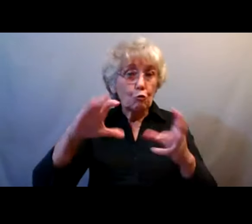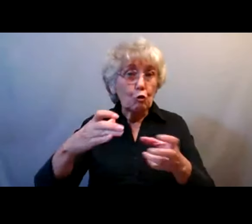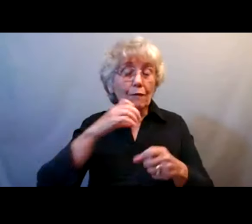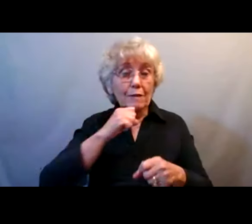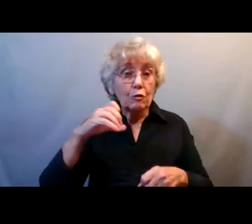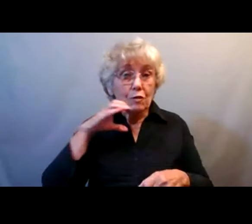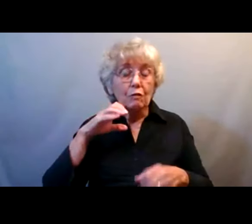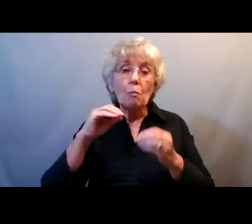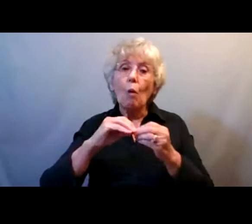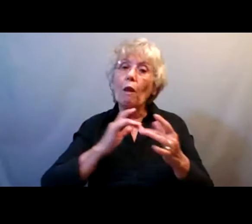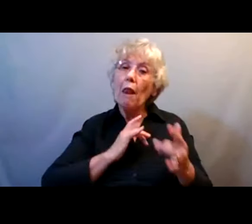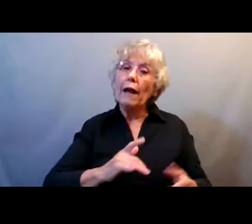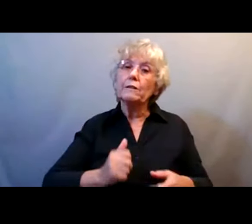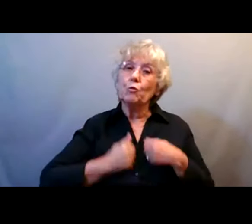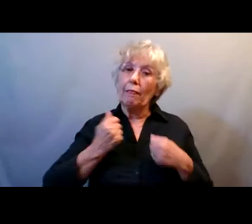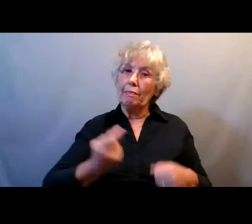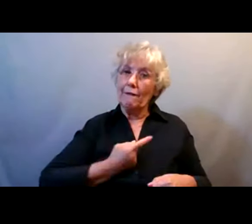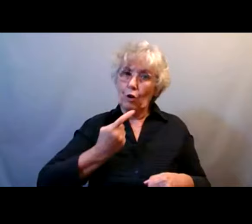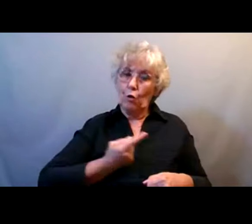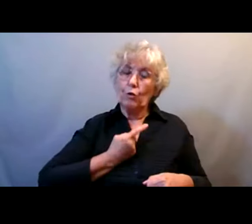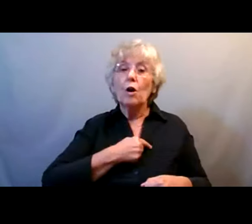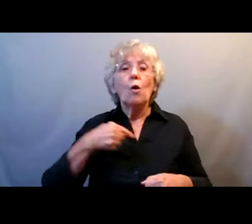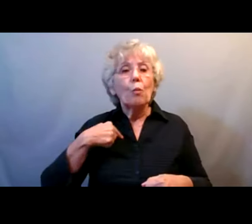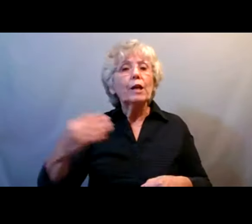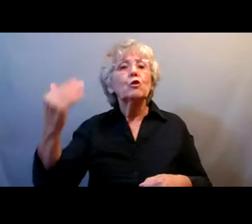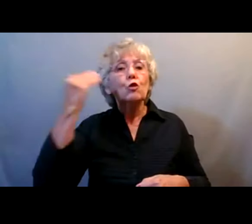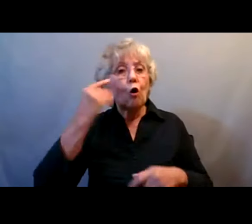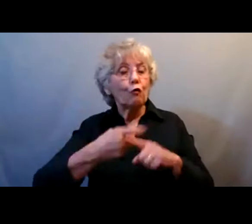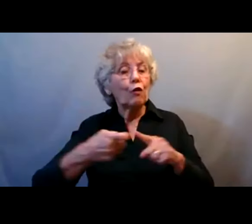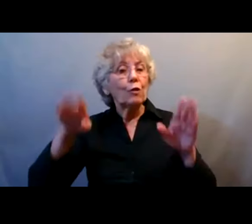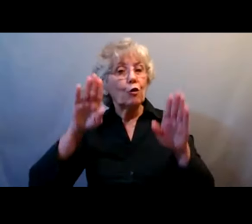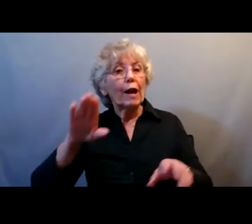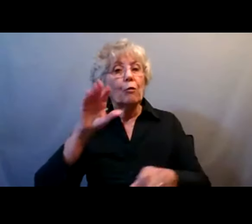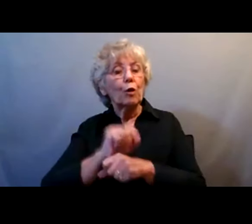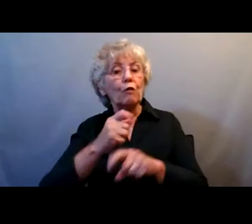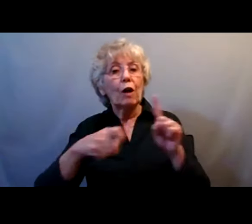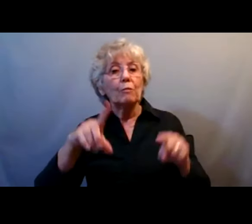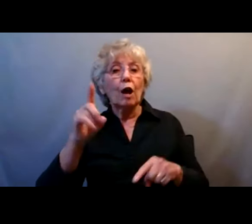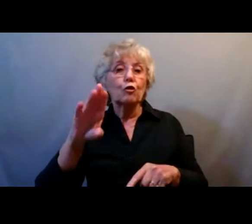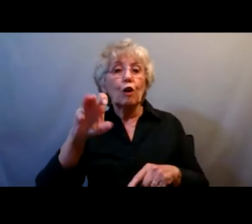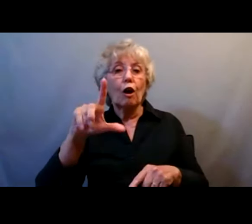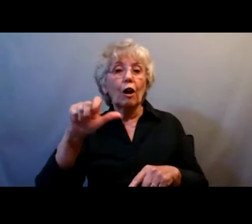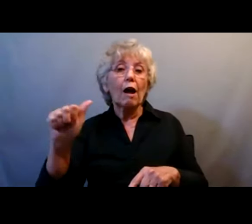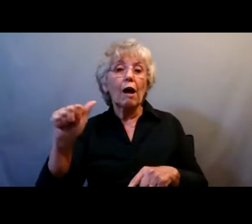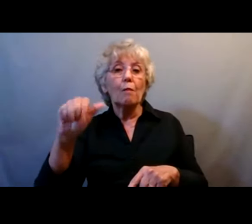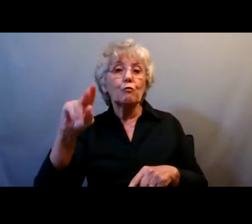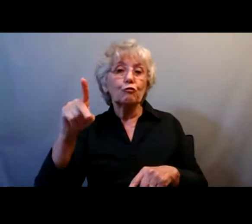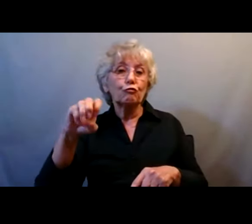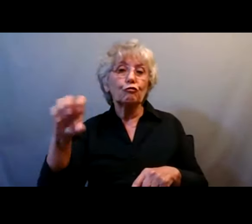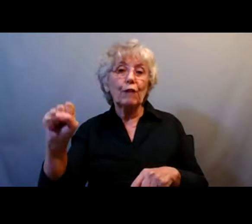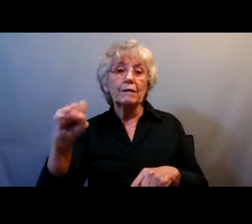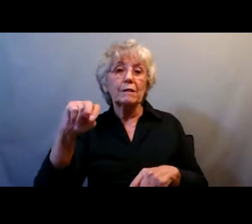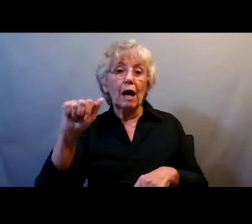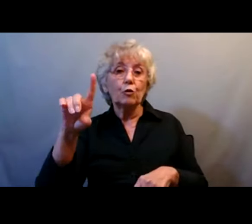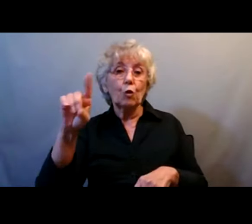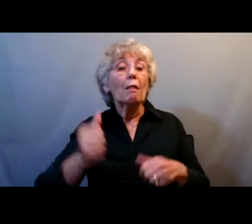more likely to live alone. We know from the great work of Dr. Carla Parasenato that living alone for